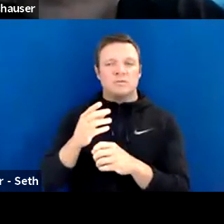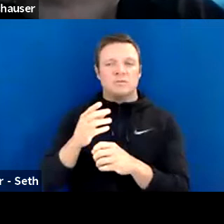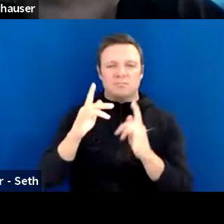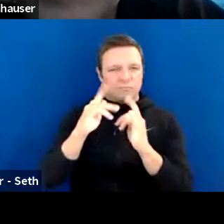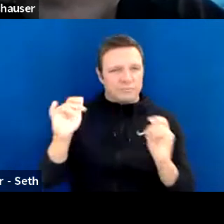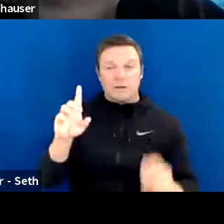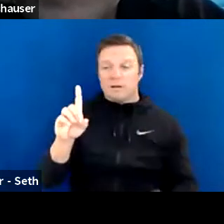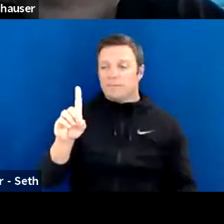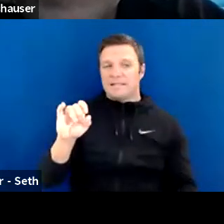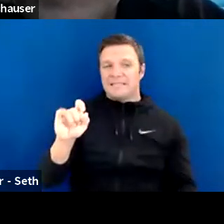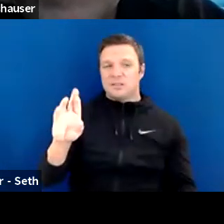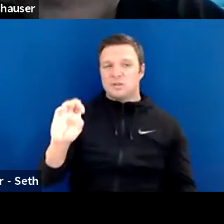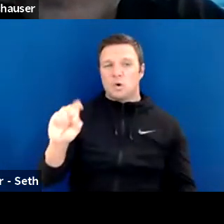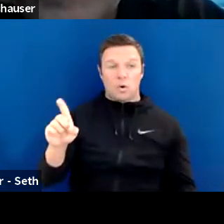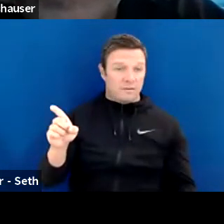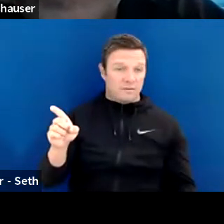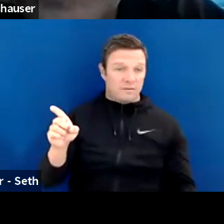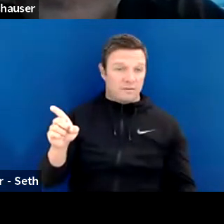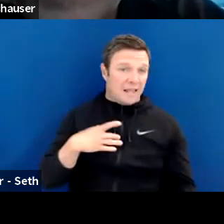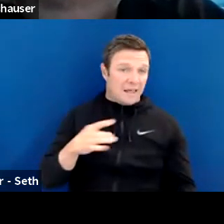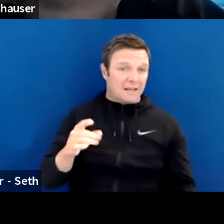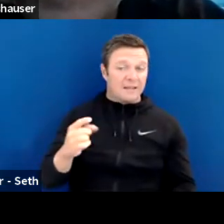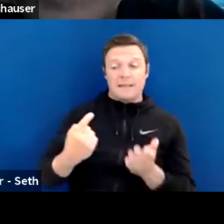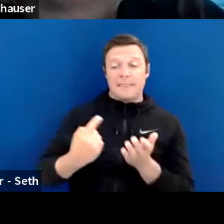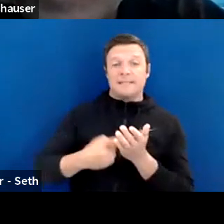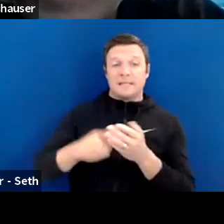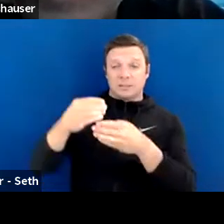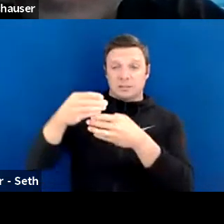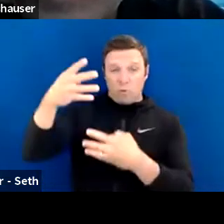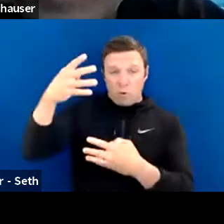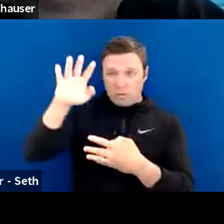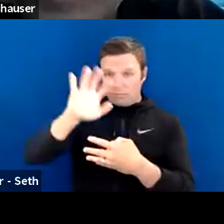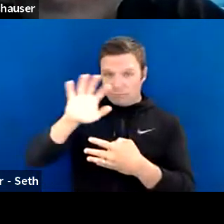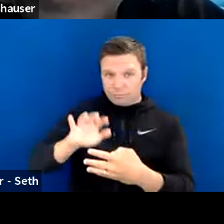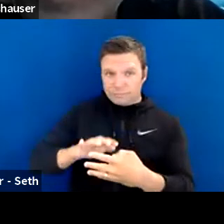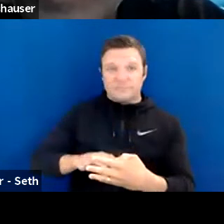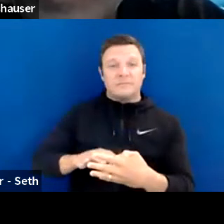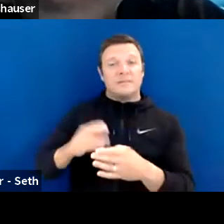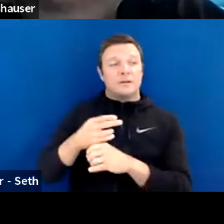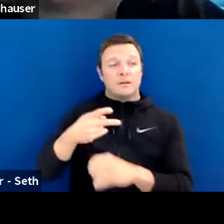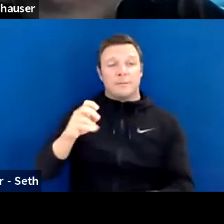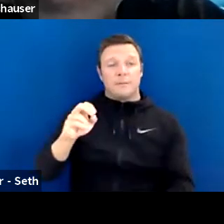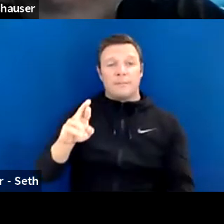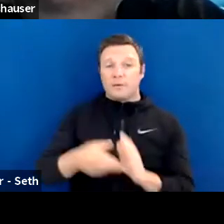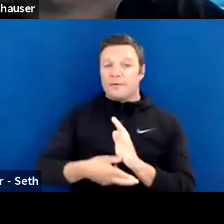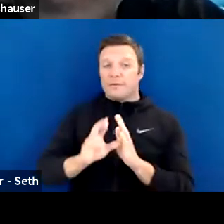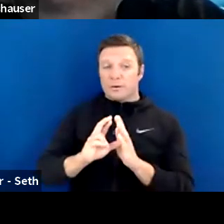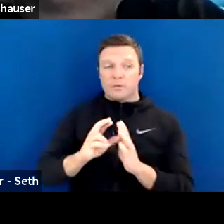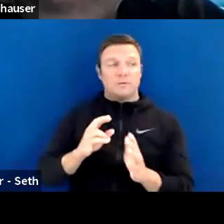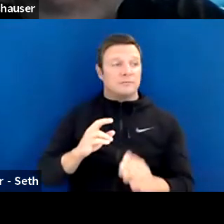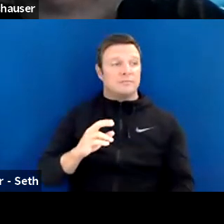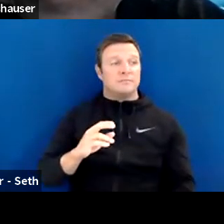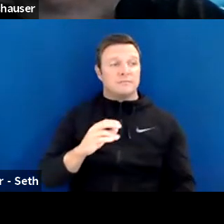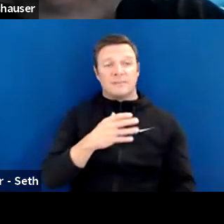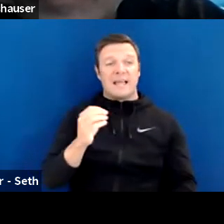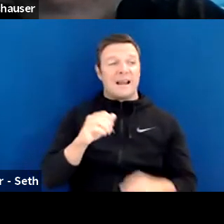if they don't want to use the app, of course. The discussion boards, I use group work, peer review, plus email. I always send one